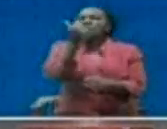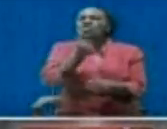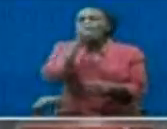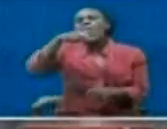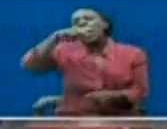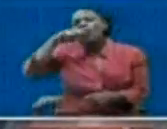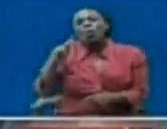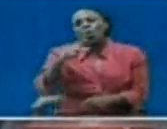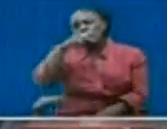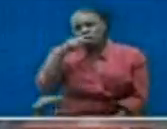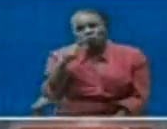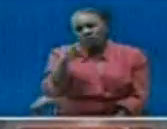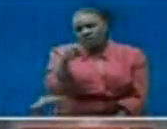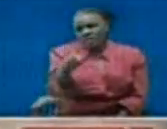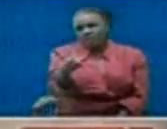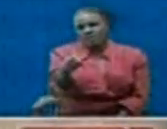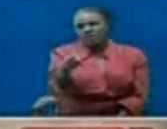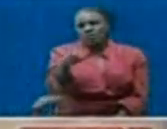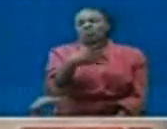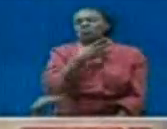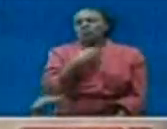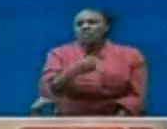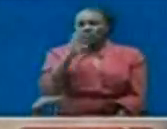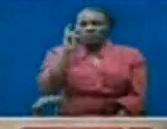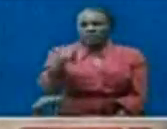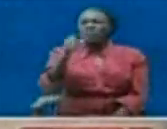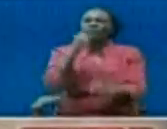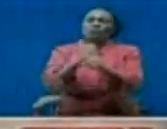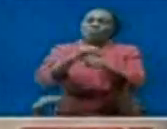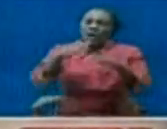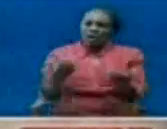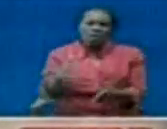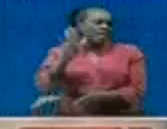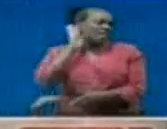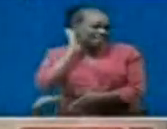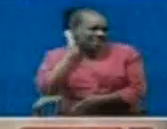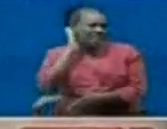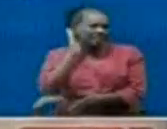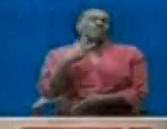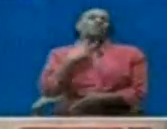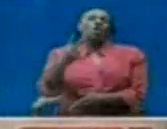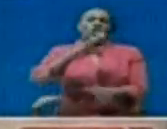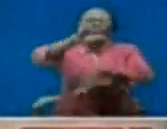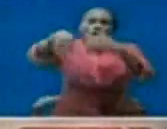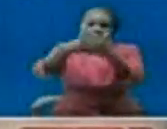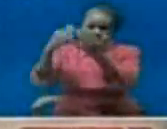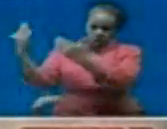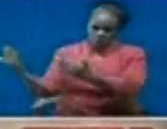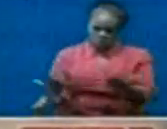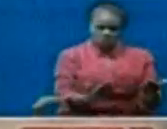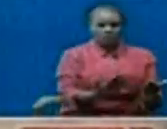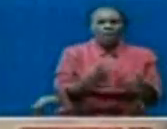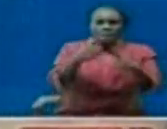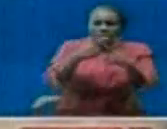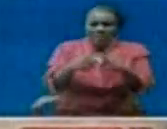can't. So I think that's a really good idea. Thank you. We should look at it and see how we do it. And, you know, listen to those voices, bring them in, and make sure it happens.